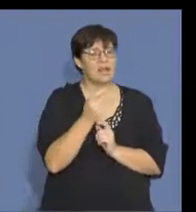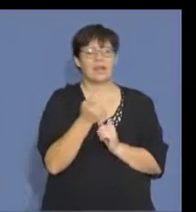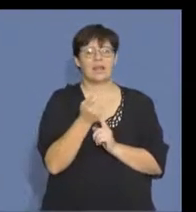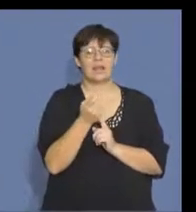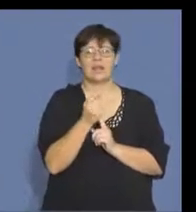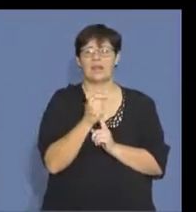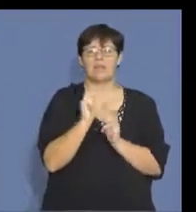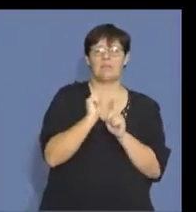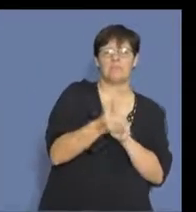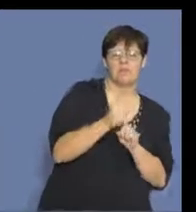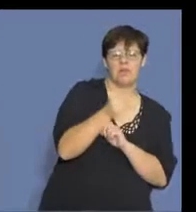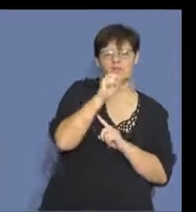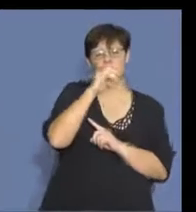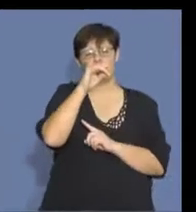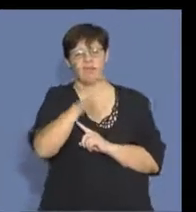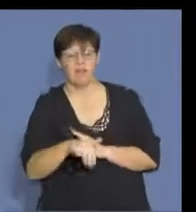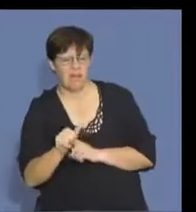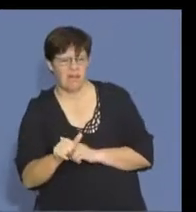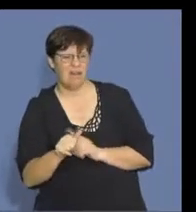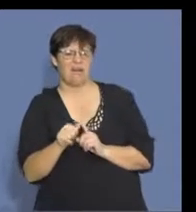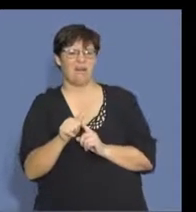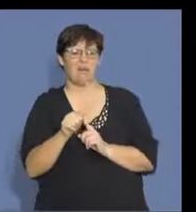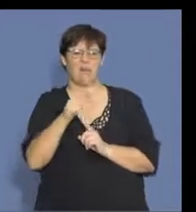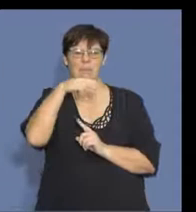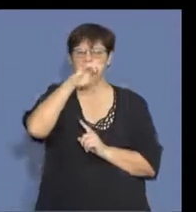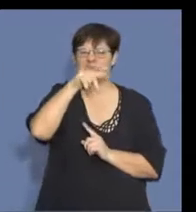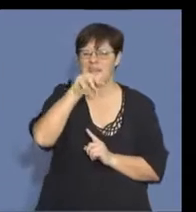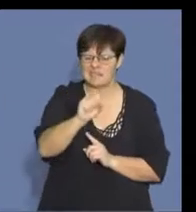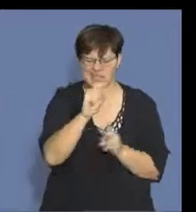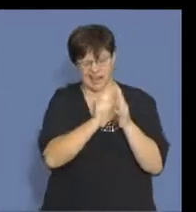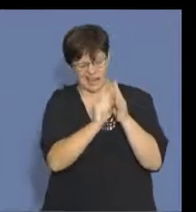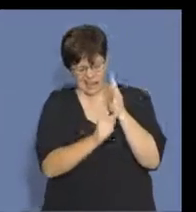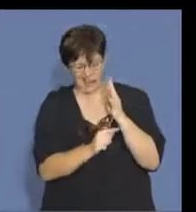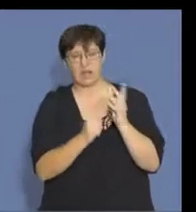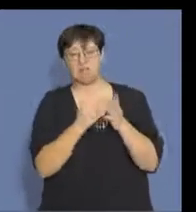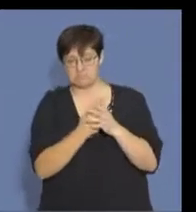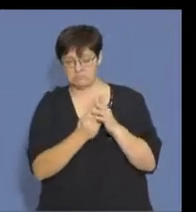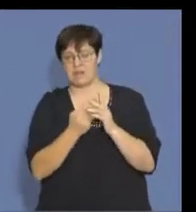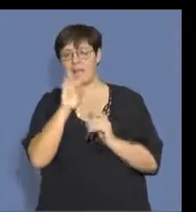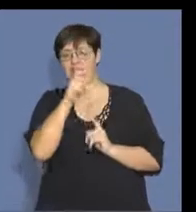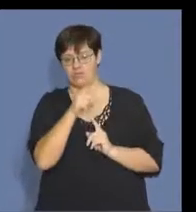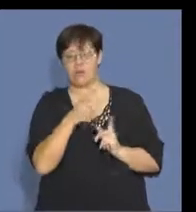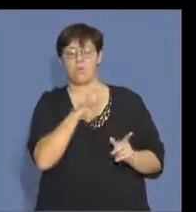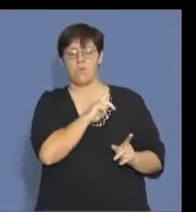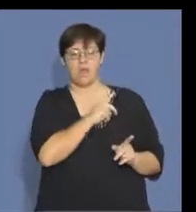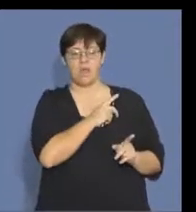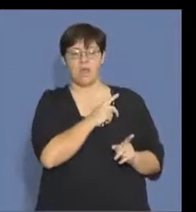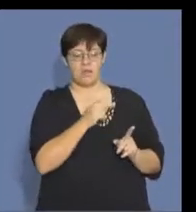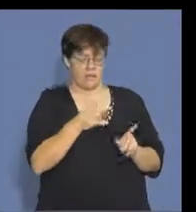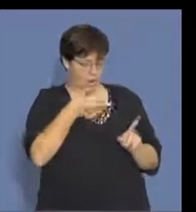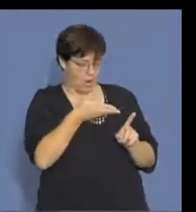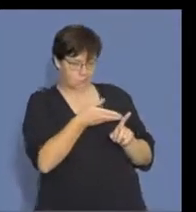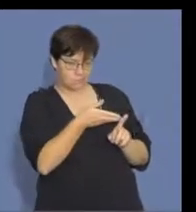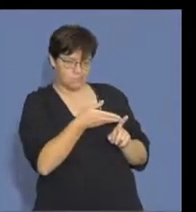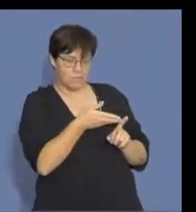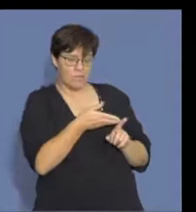beans, bean plants and soya plants. They contain these nitrogen fixing bacteria which contain